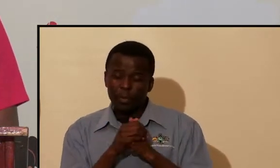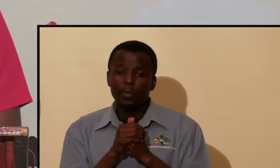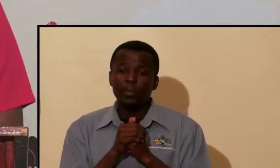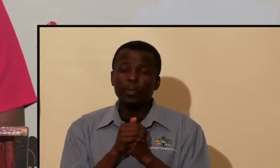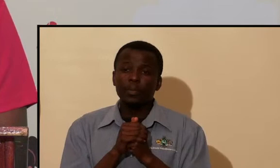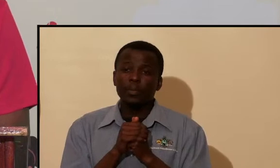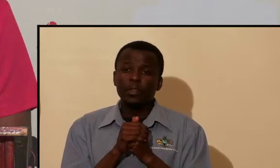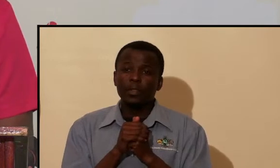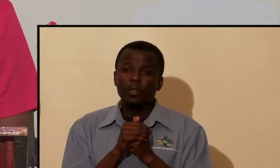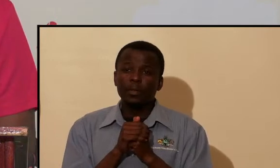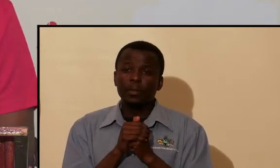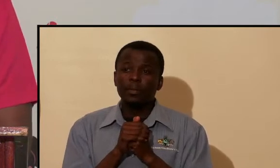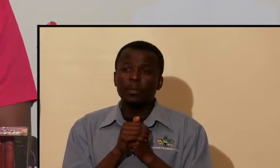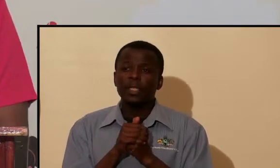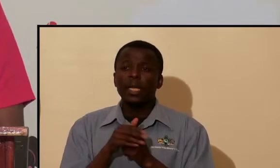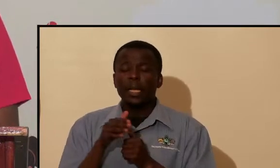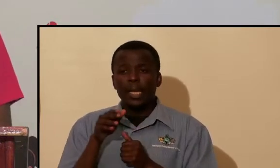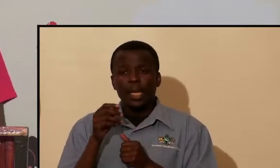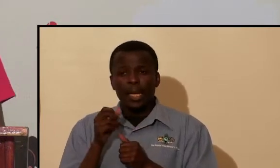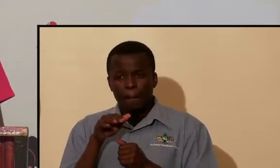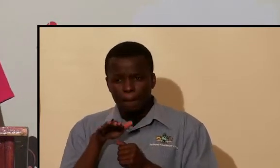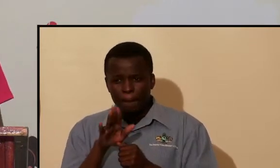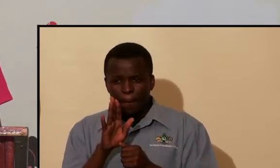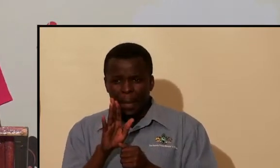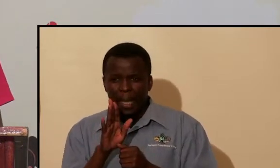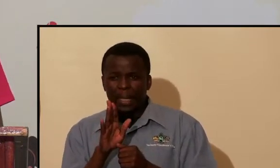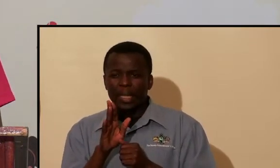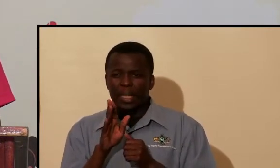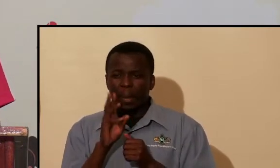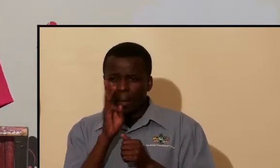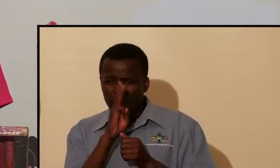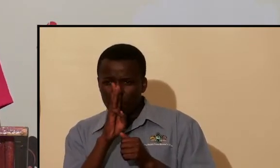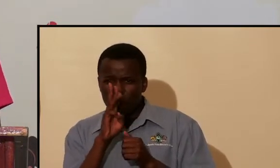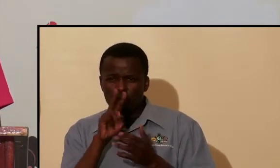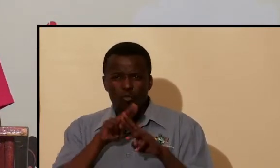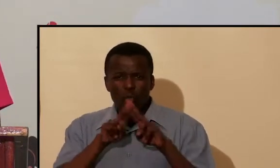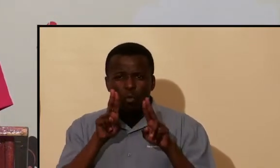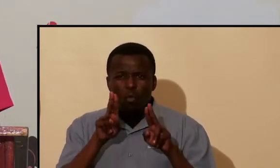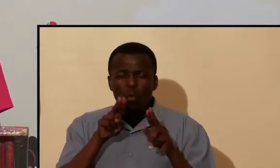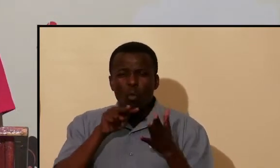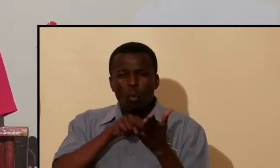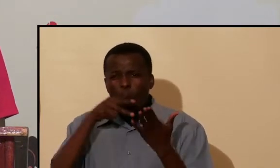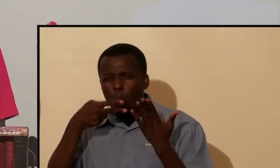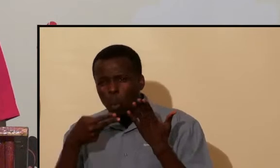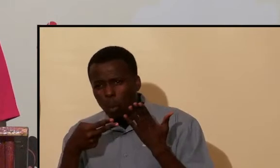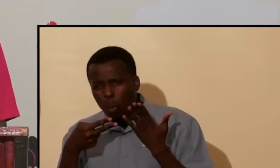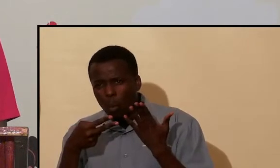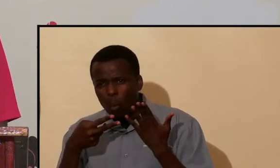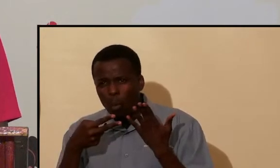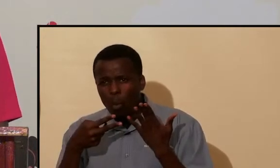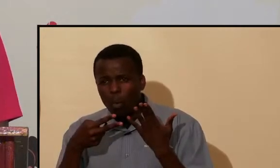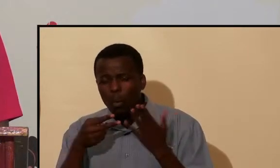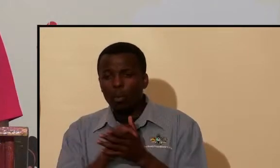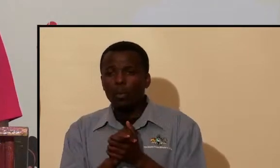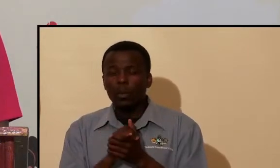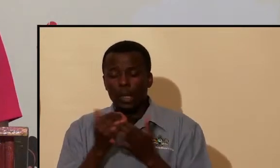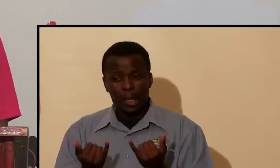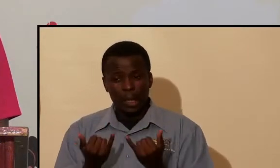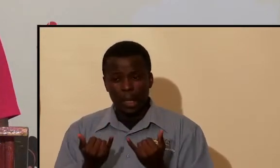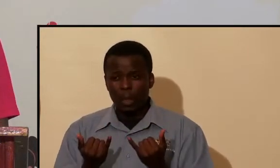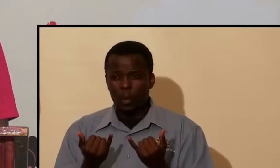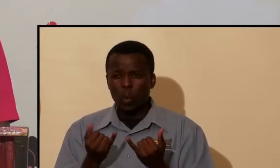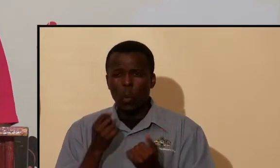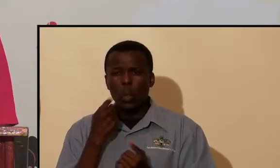mountain because it's easy for you to fall. And that is what you are experiencing now.